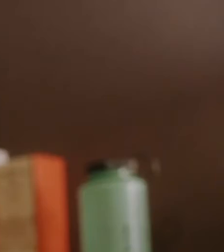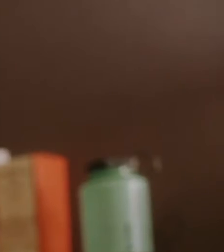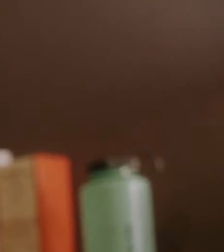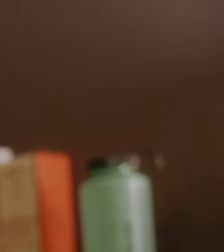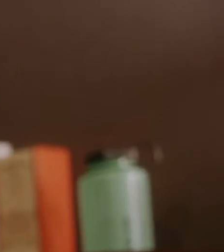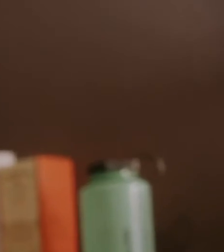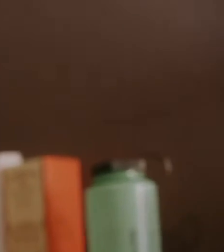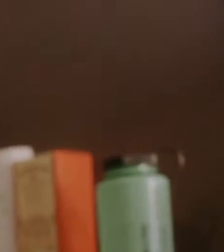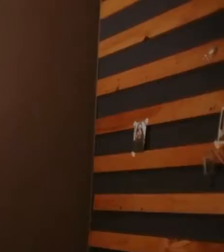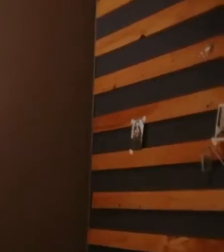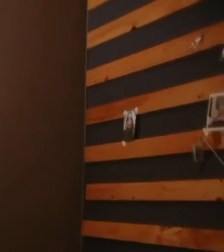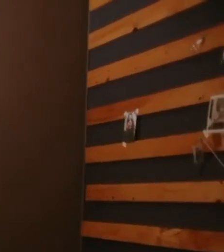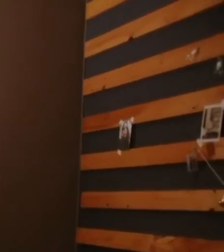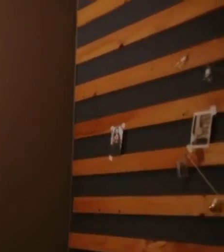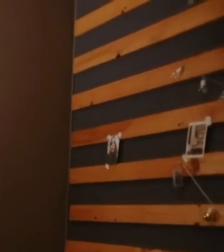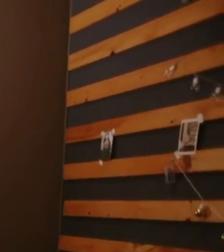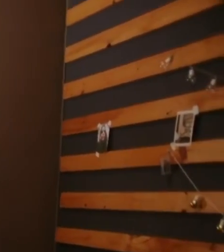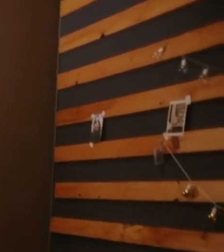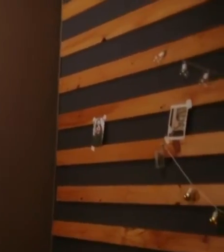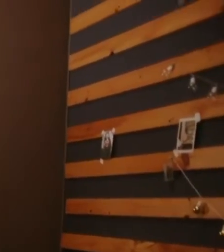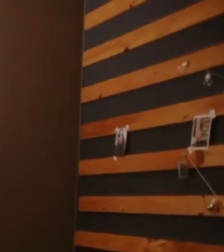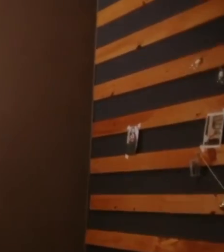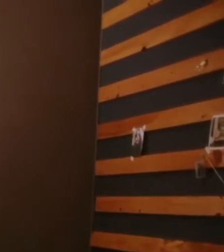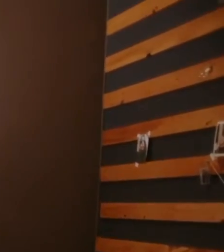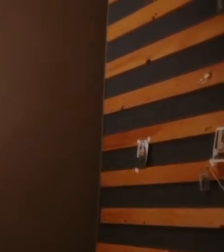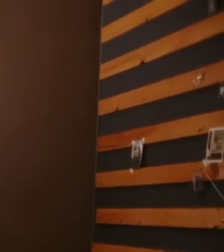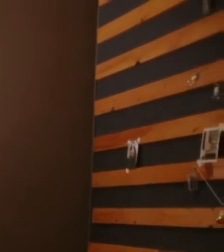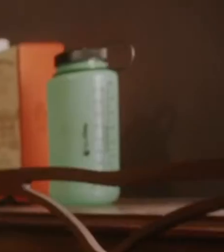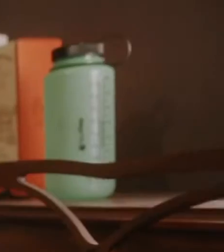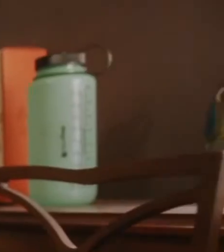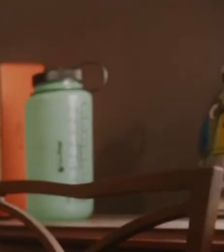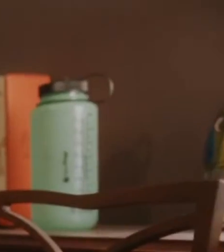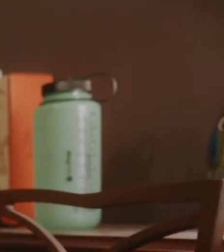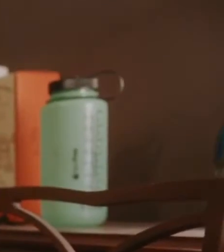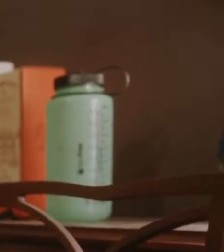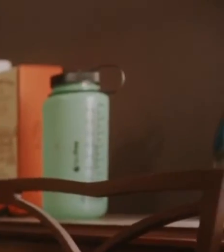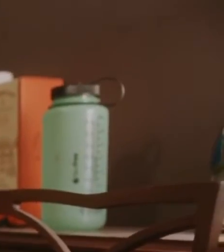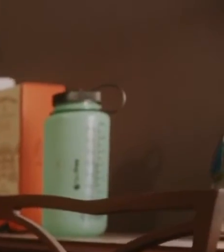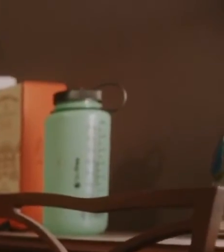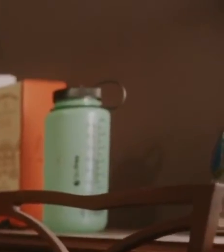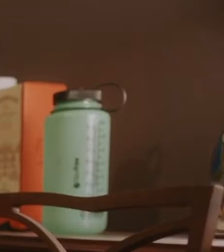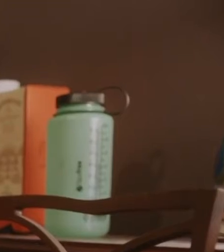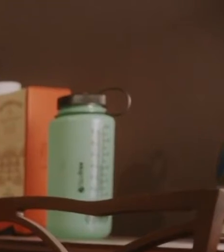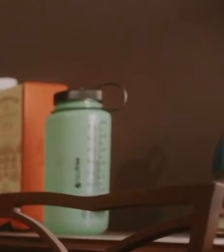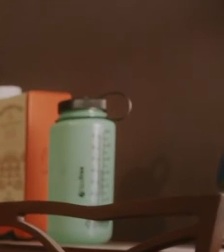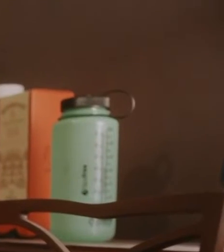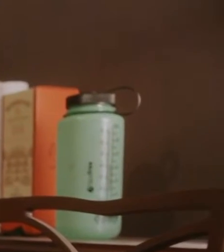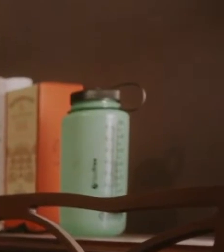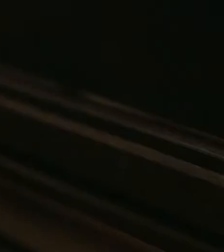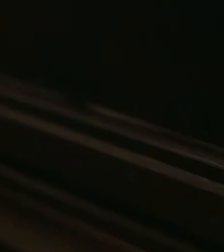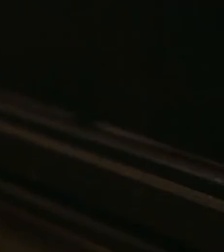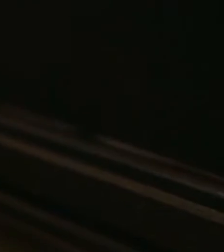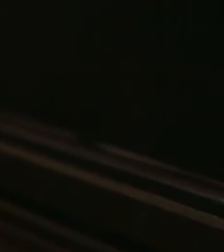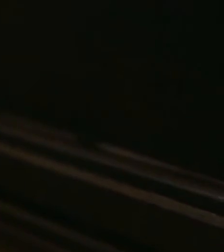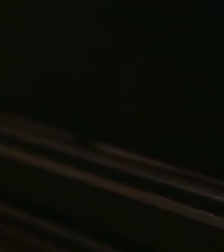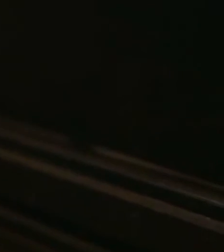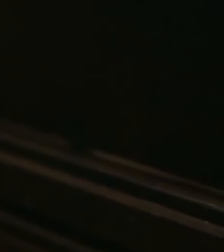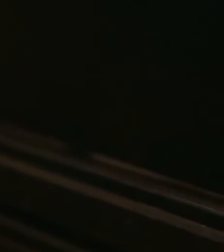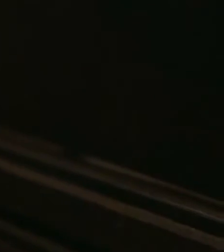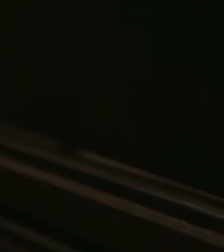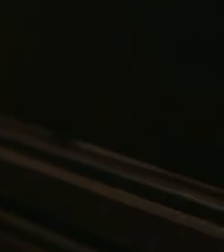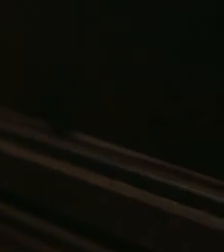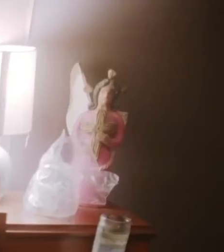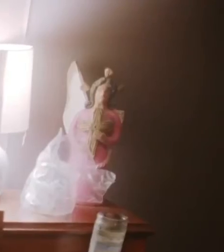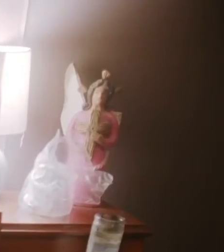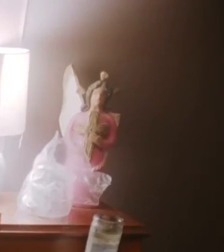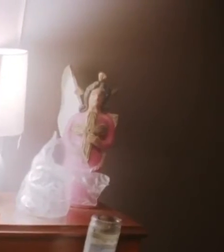without family, without mom, myself, or my sister, because they're young. So what would they do? How would they eat